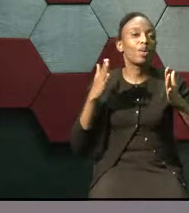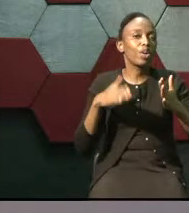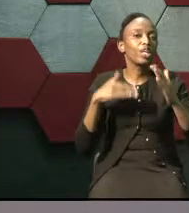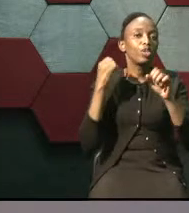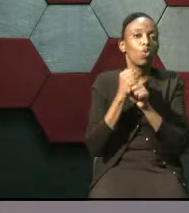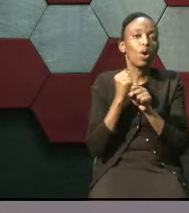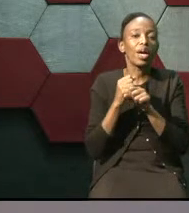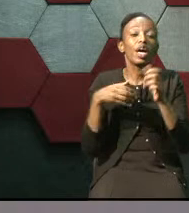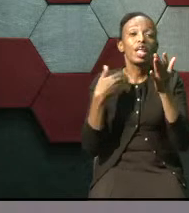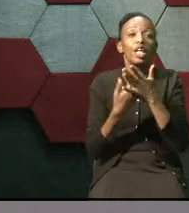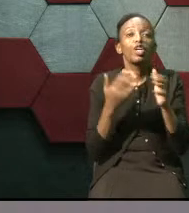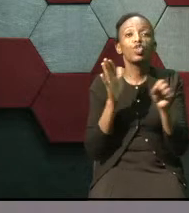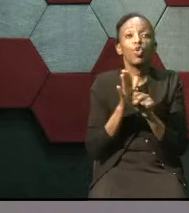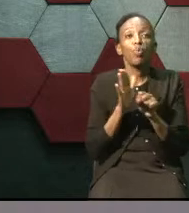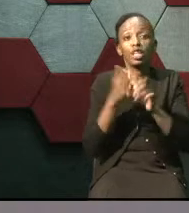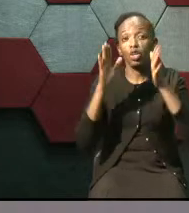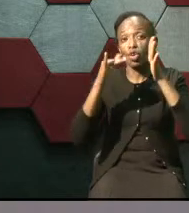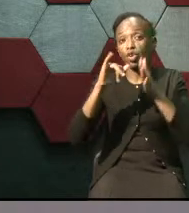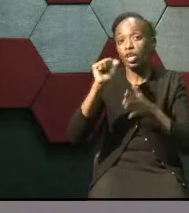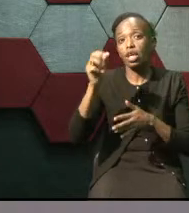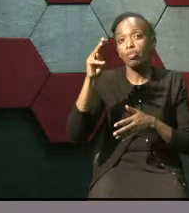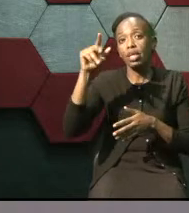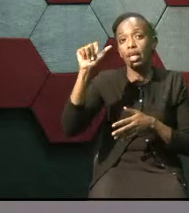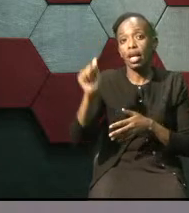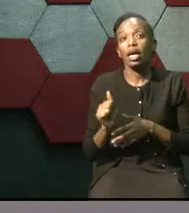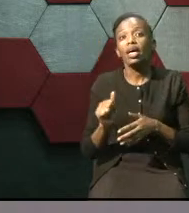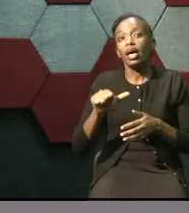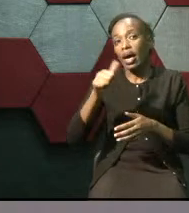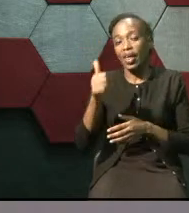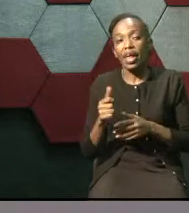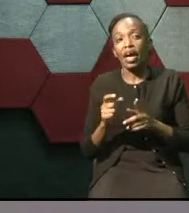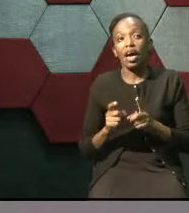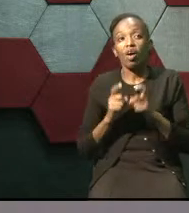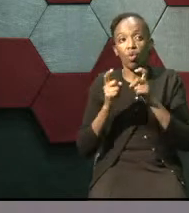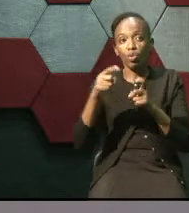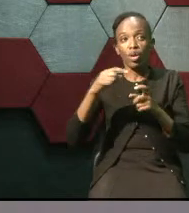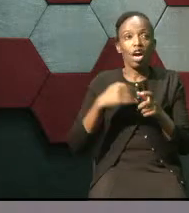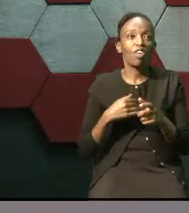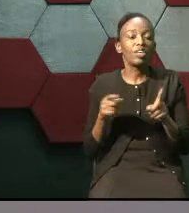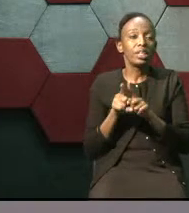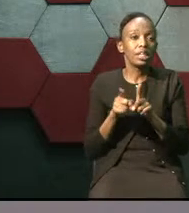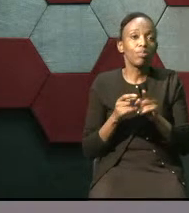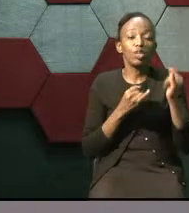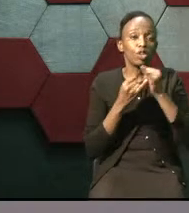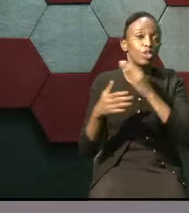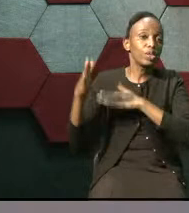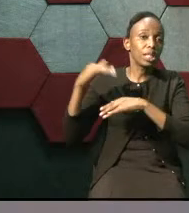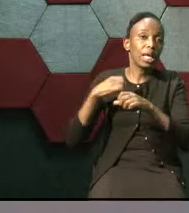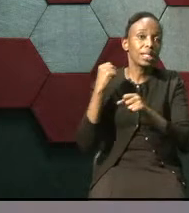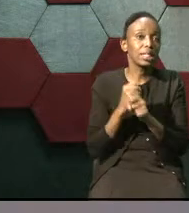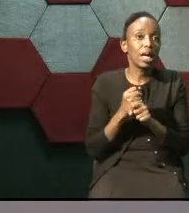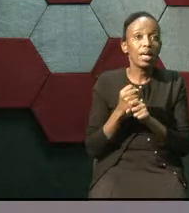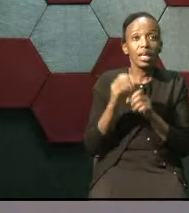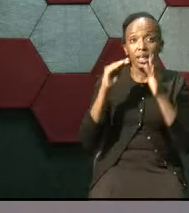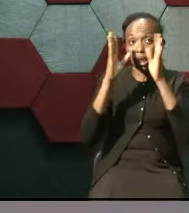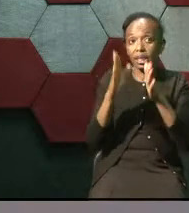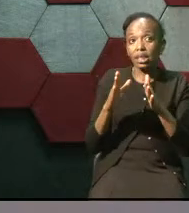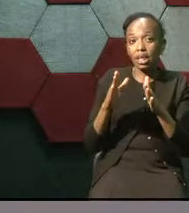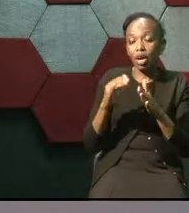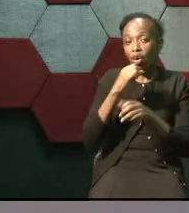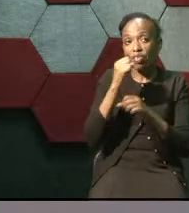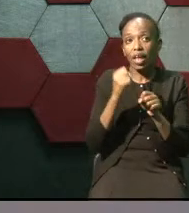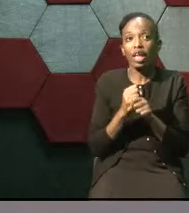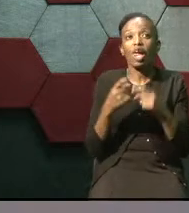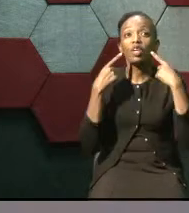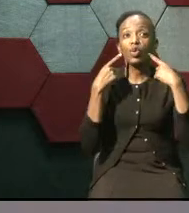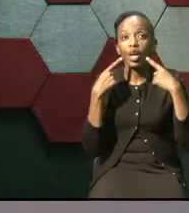Sachin, and congratulations, Jamila. The next award we have is one that we also introduced last year, and this is the Teacher of the Year award. And to announce that, we're